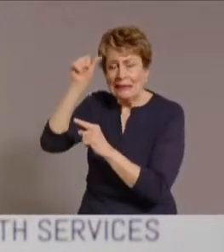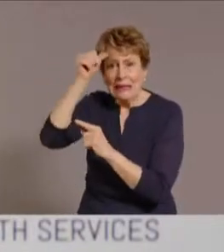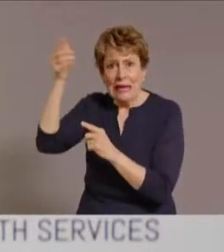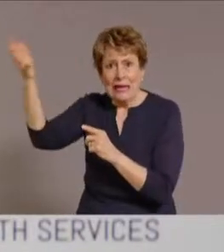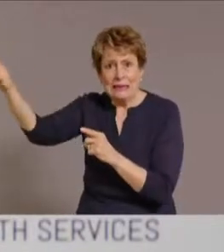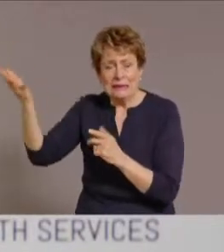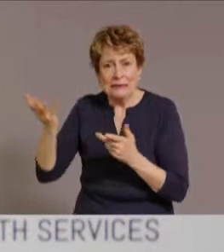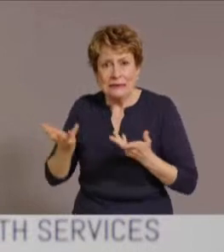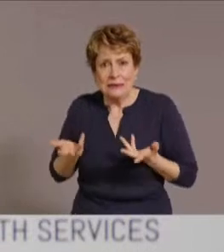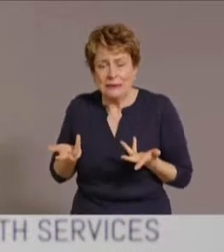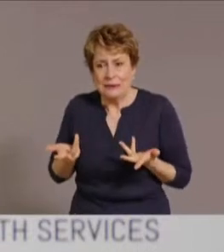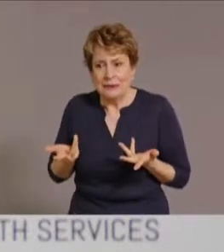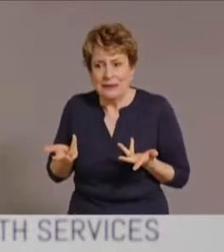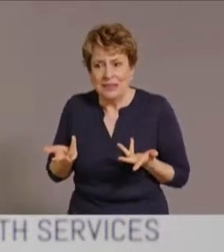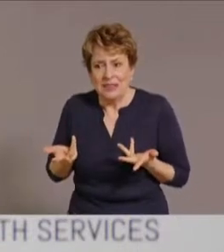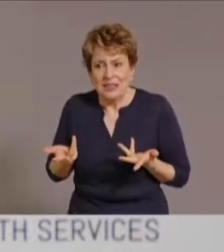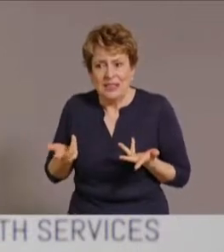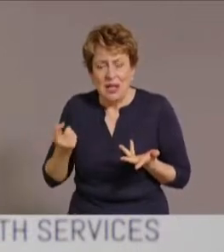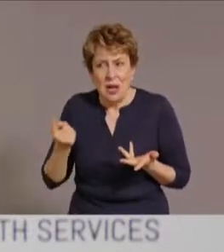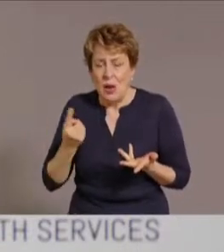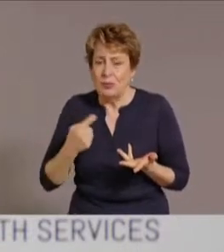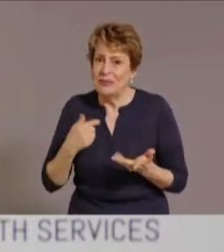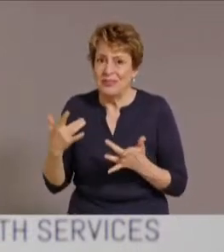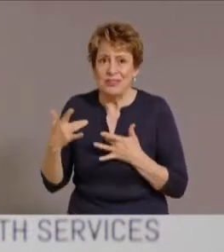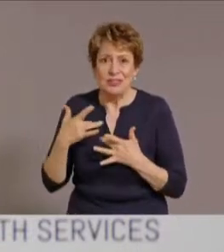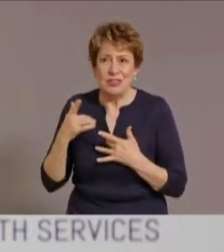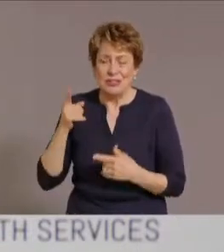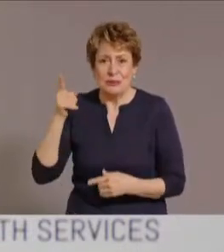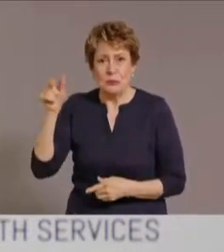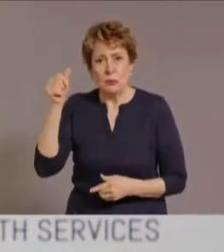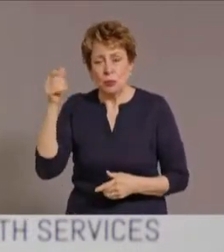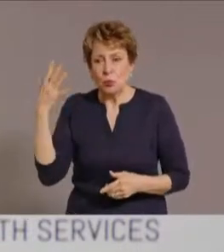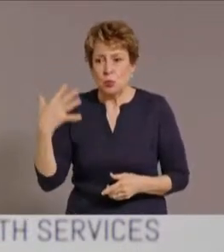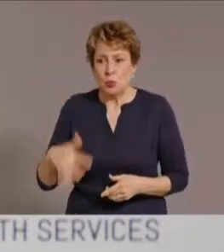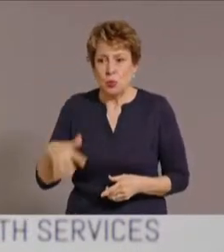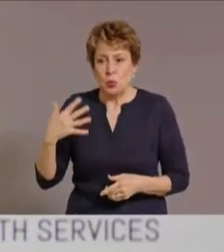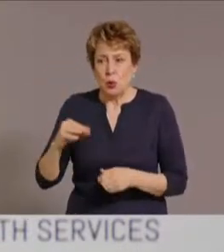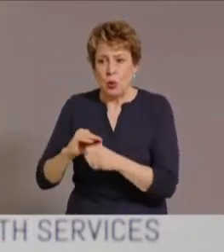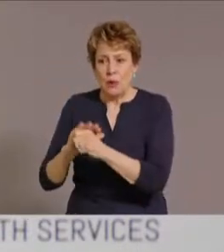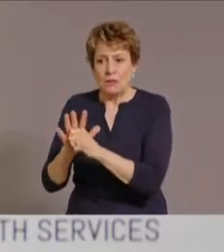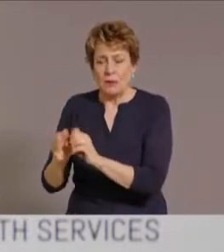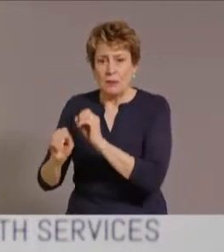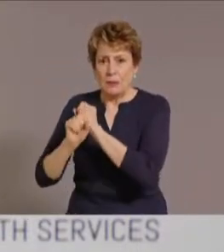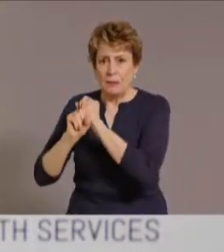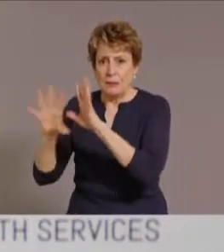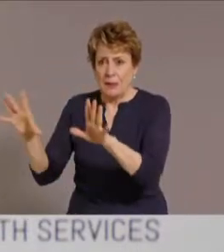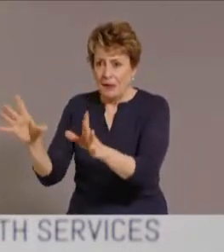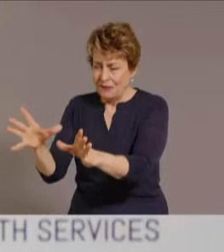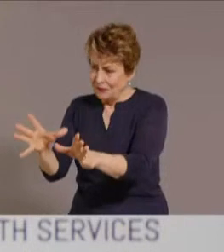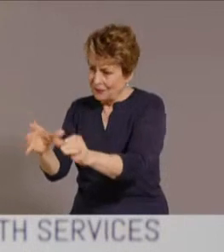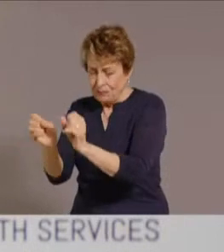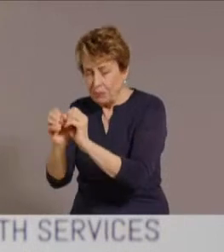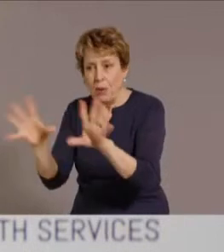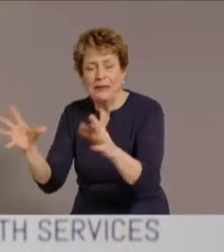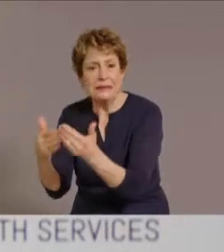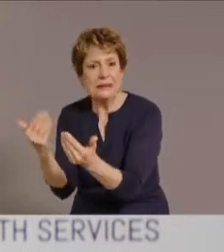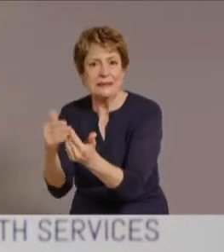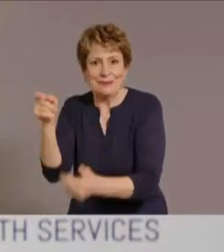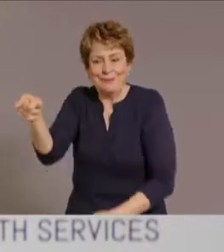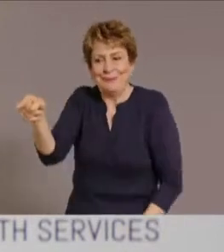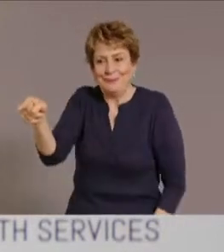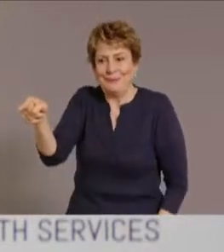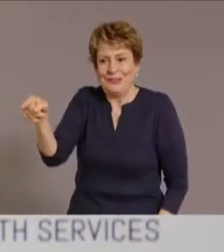concern, especially when you're dealing with an infectious disease like COVID-19. I mean, we're watching for the variants.